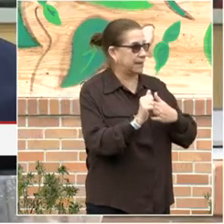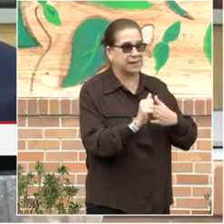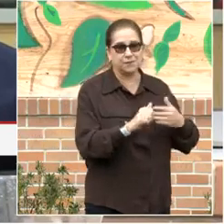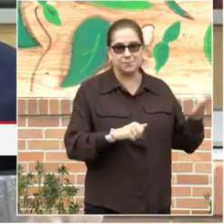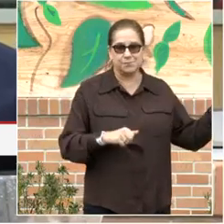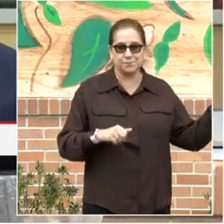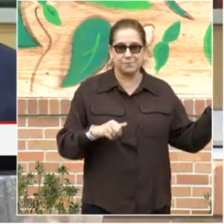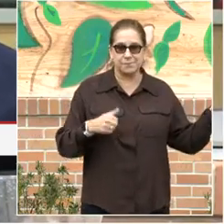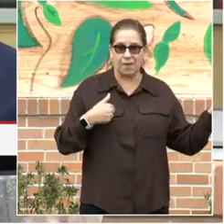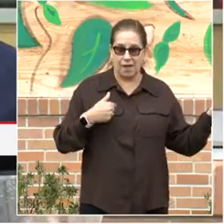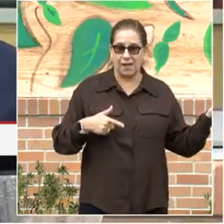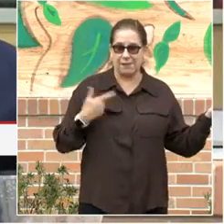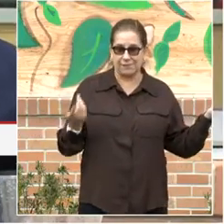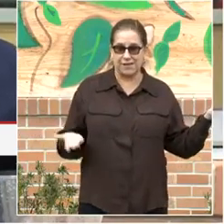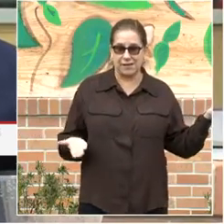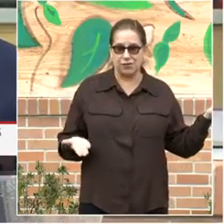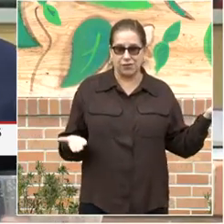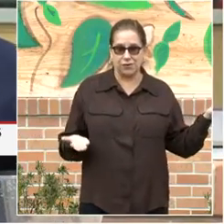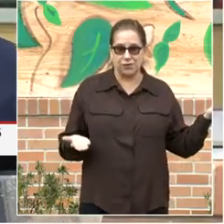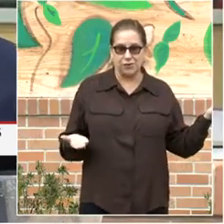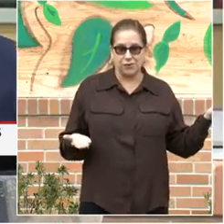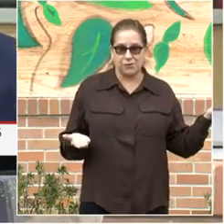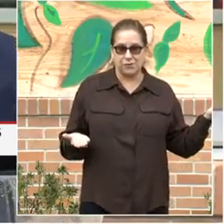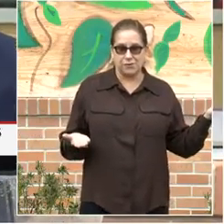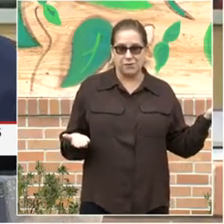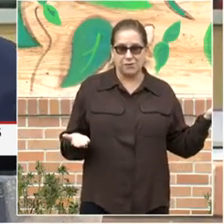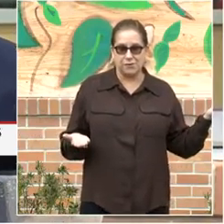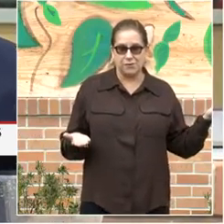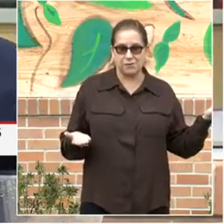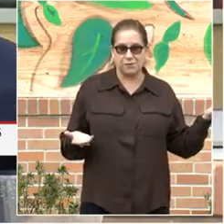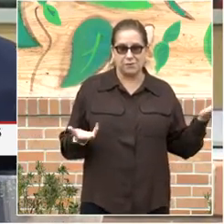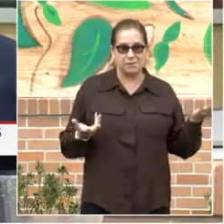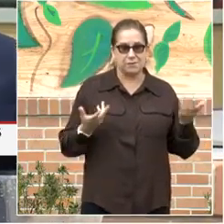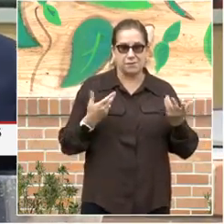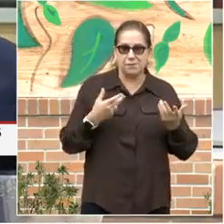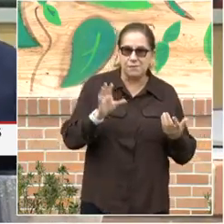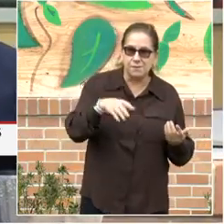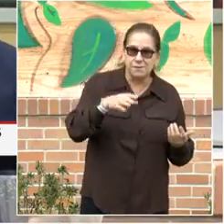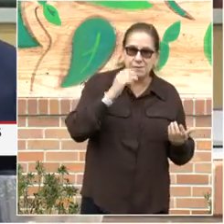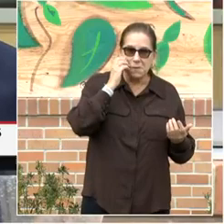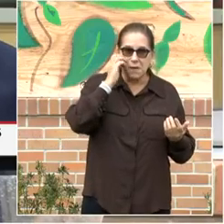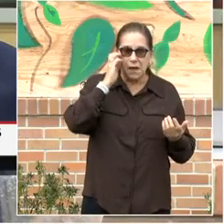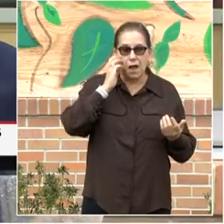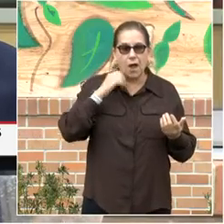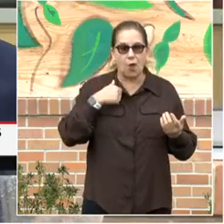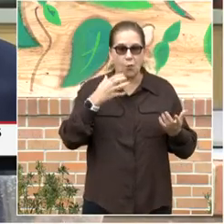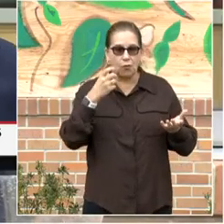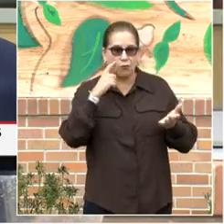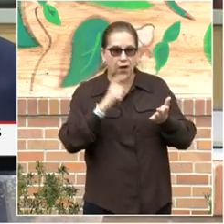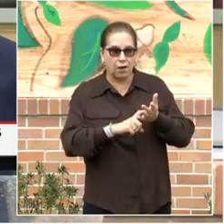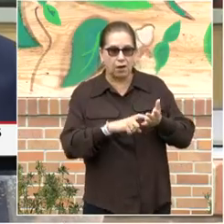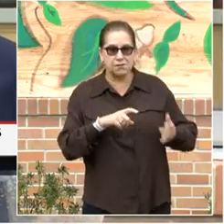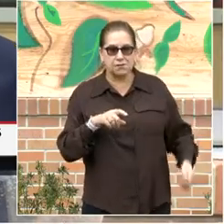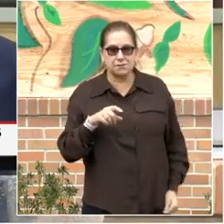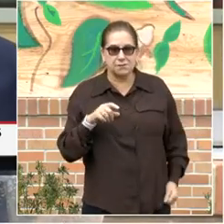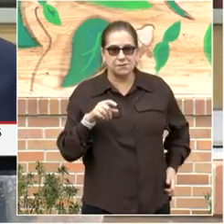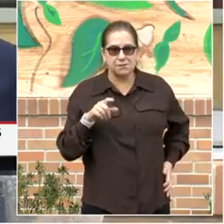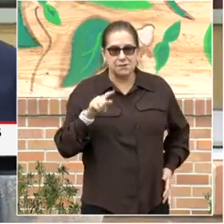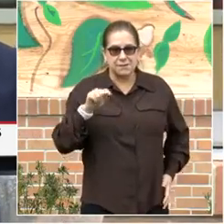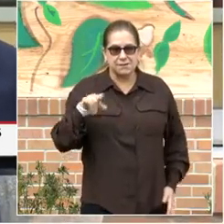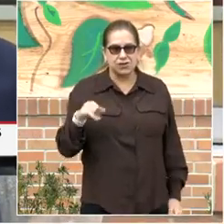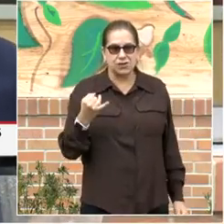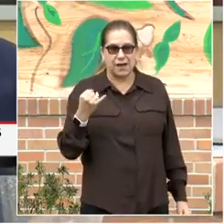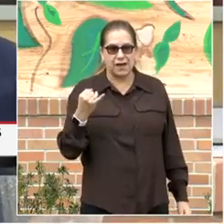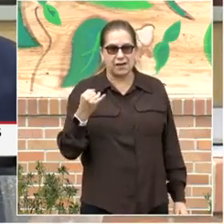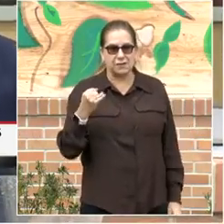Sometimes in life we reap what we have not sown, and so we're reaping what we have not sown today. Also, I'd like to acknowledge Miss Teresa T.J. Jones, who's also